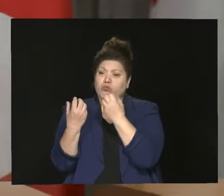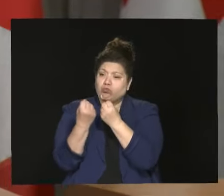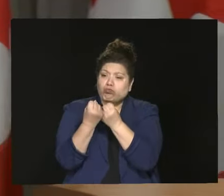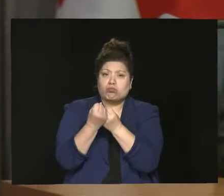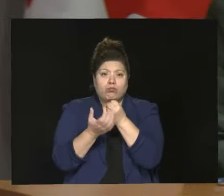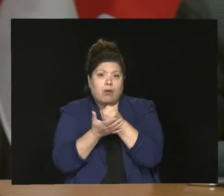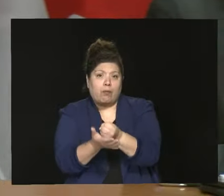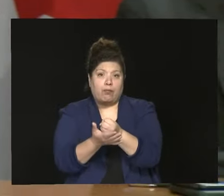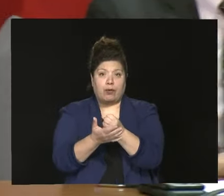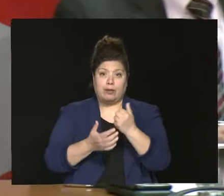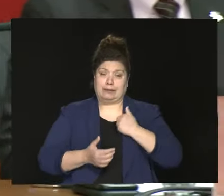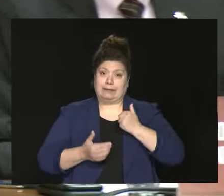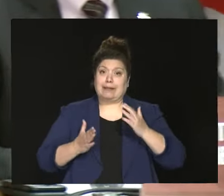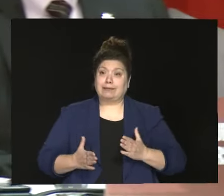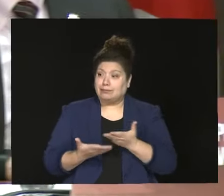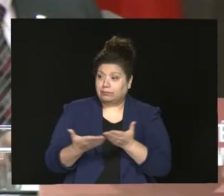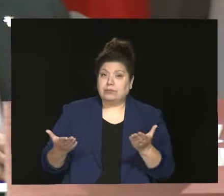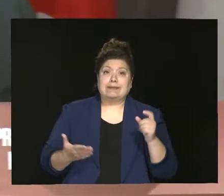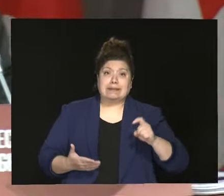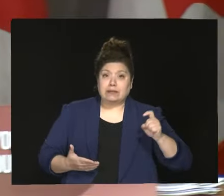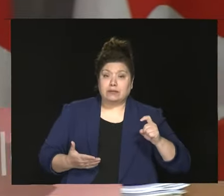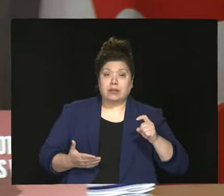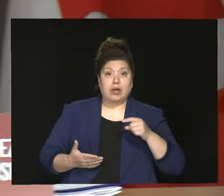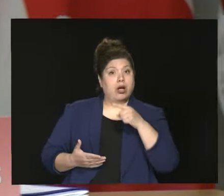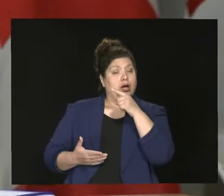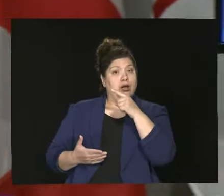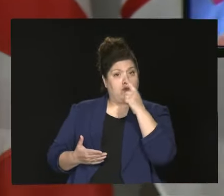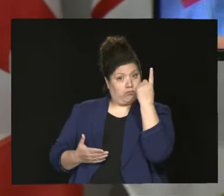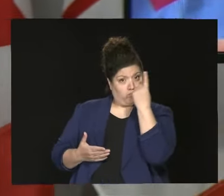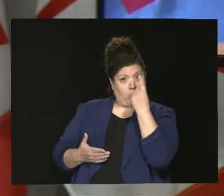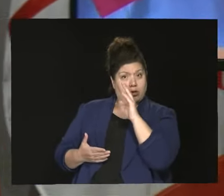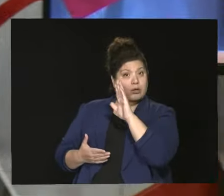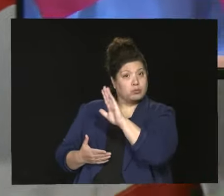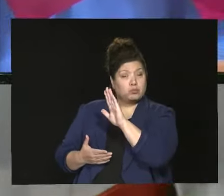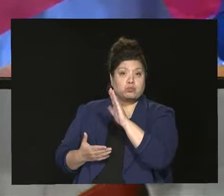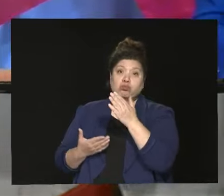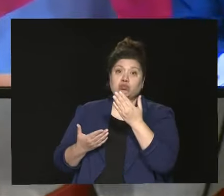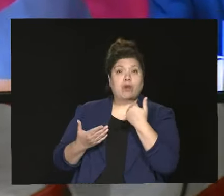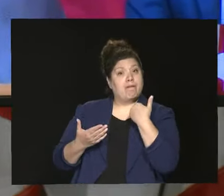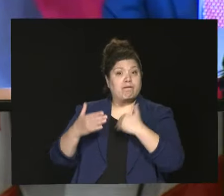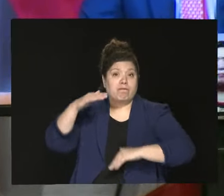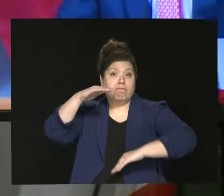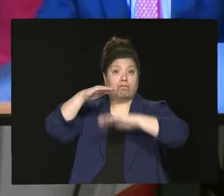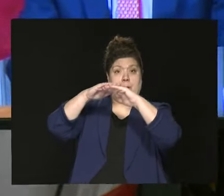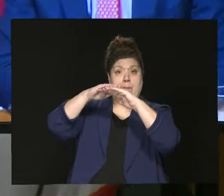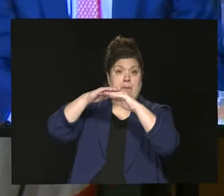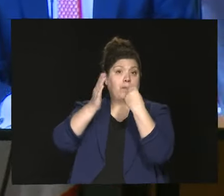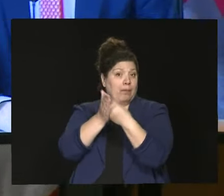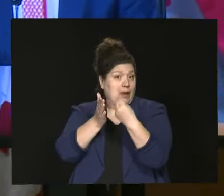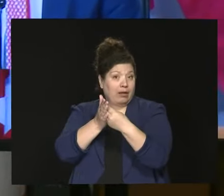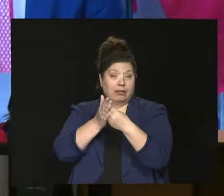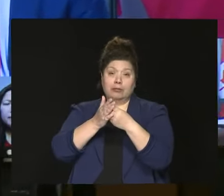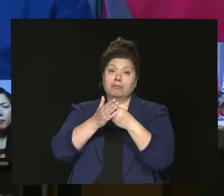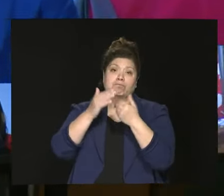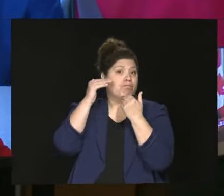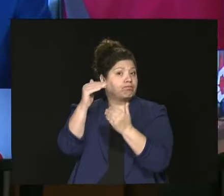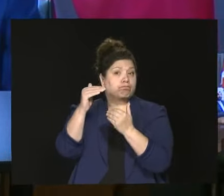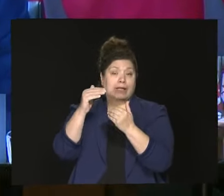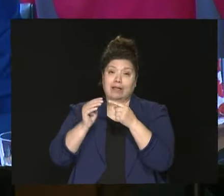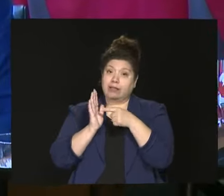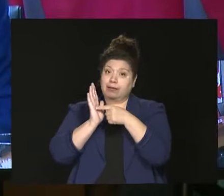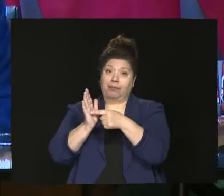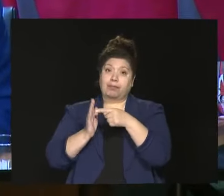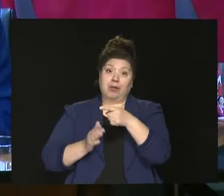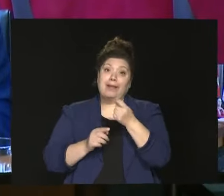is a limit to how much you can or will spend. At some point, you just hit a wall. For example, if we're in the pandemic this time next year, can